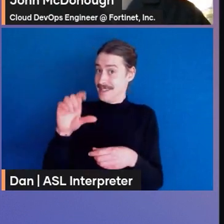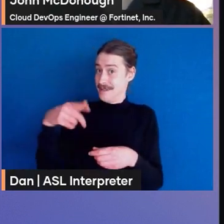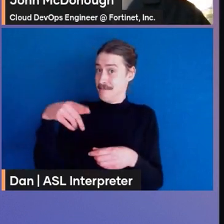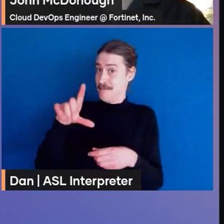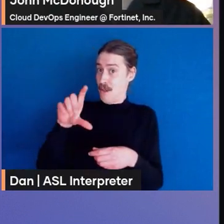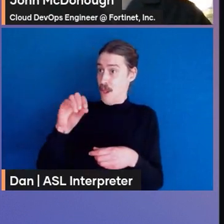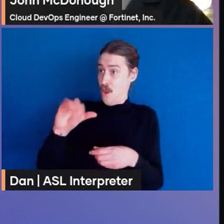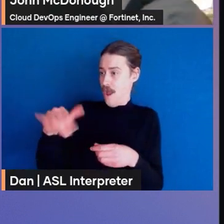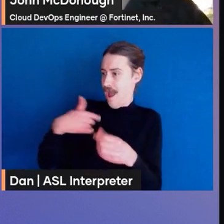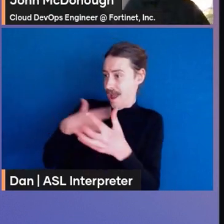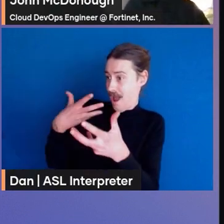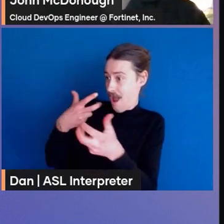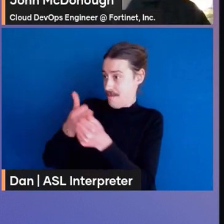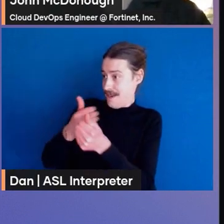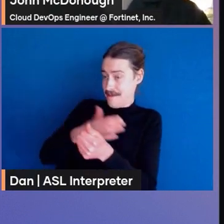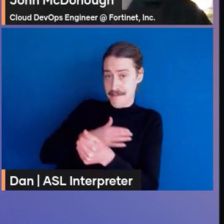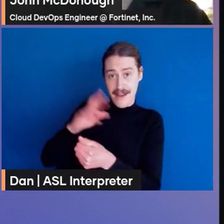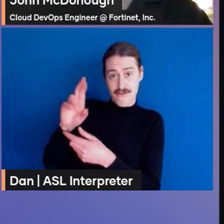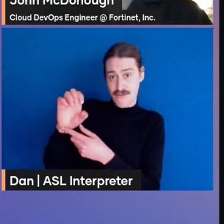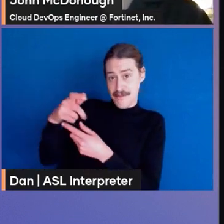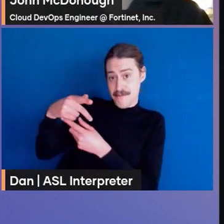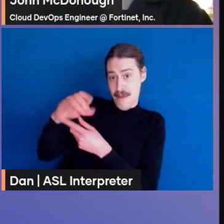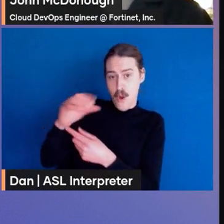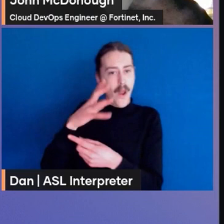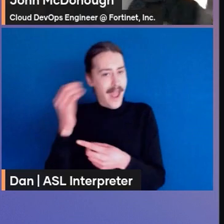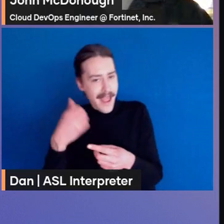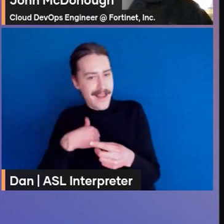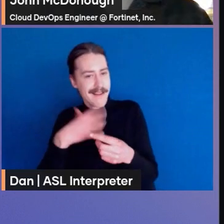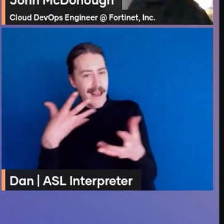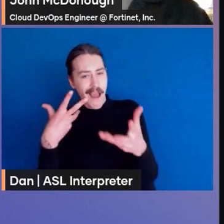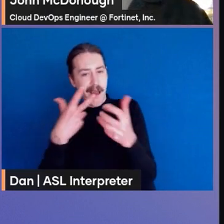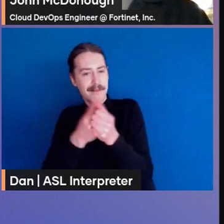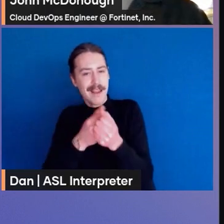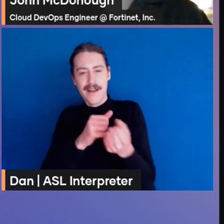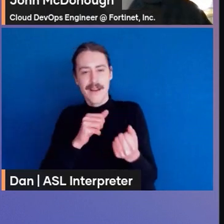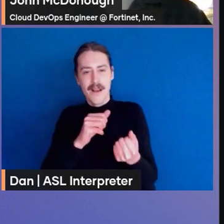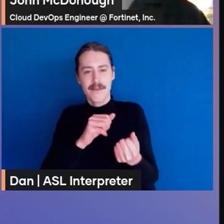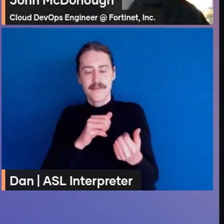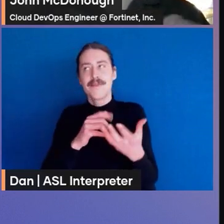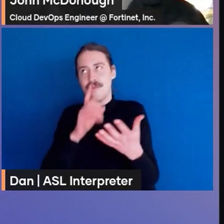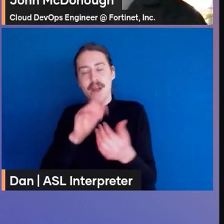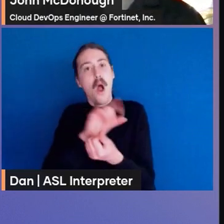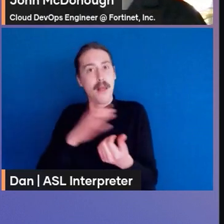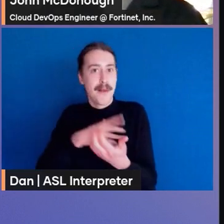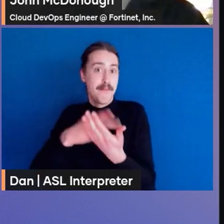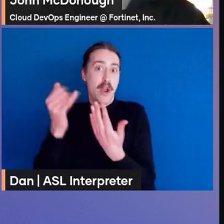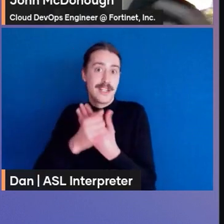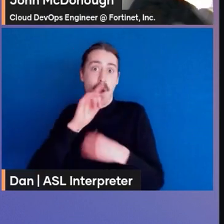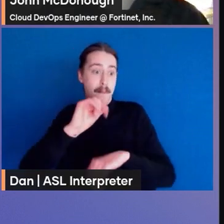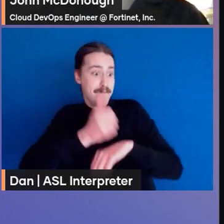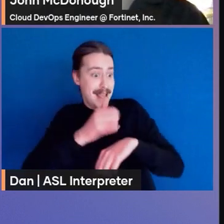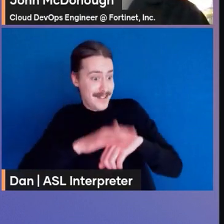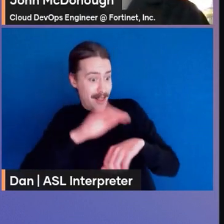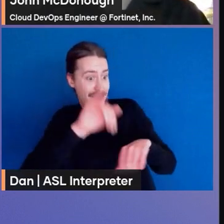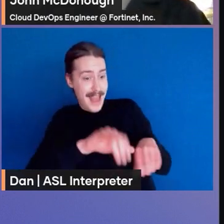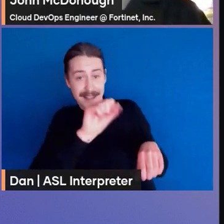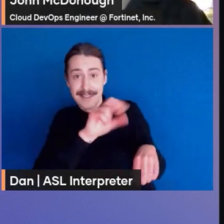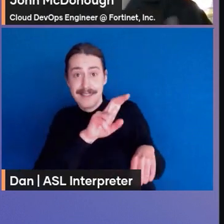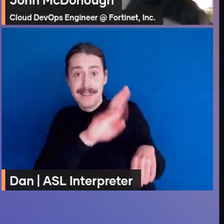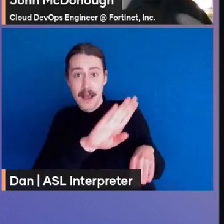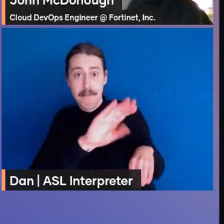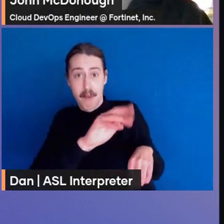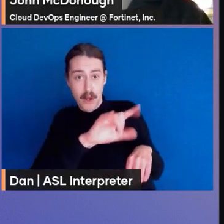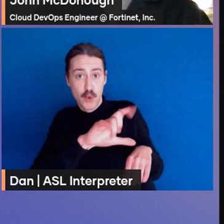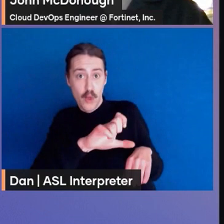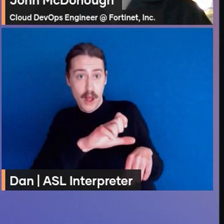generic repo, and then I updated all my projects that are based on that submodule, I pull it in, I run some automated testing